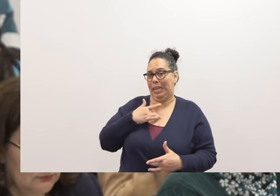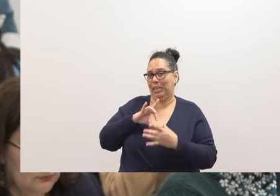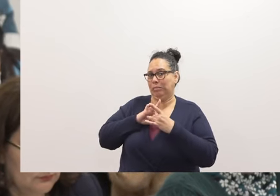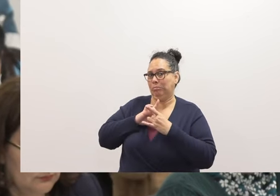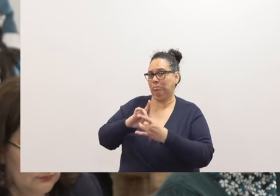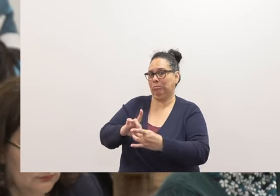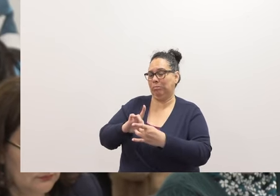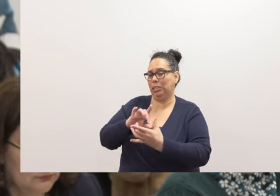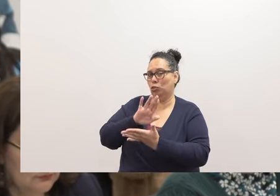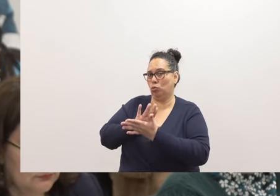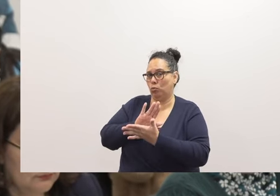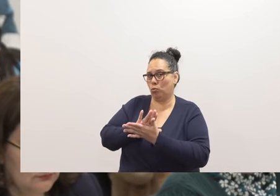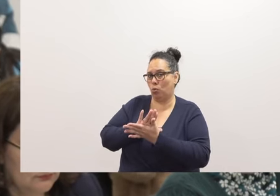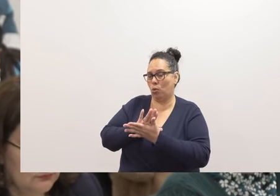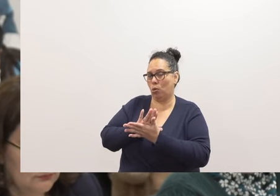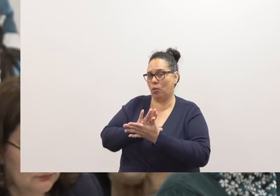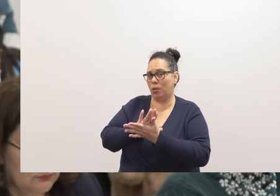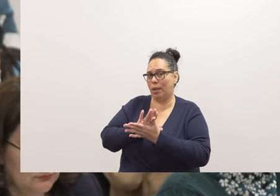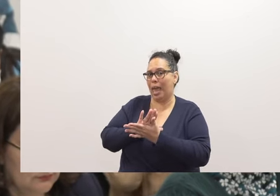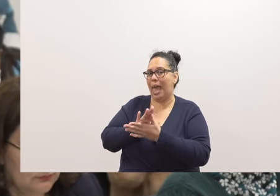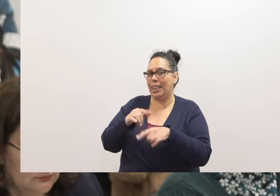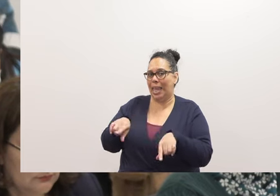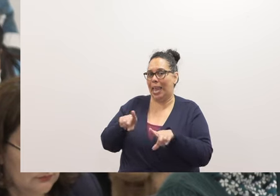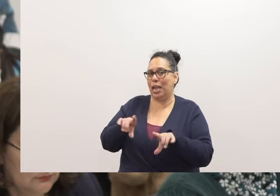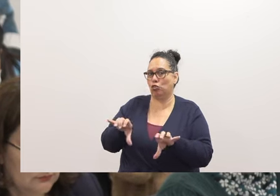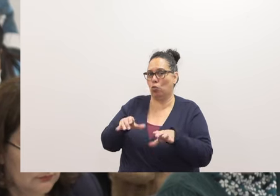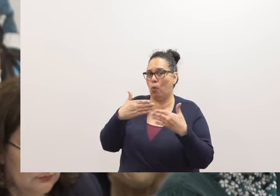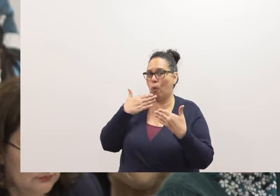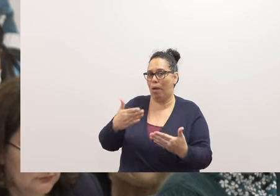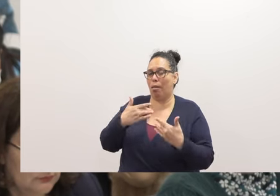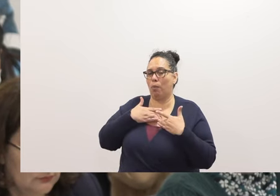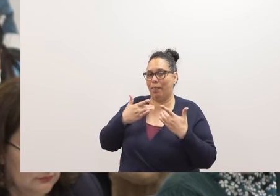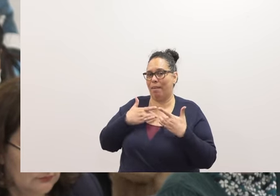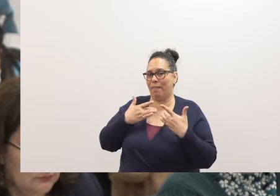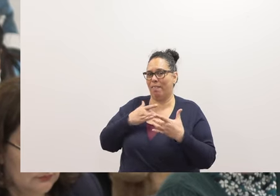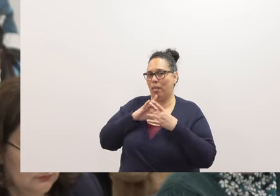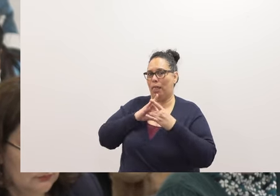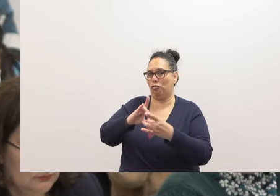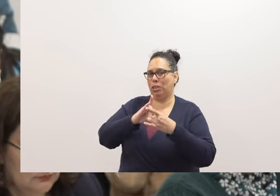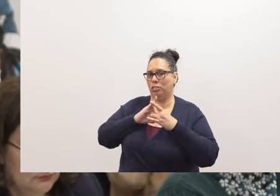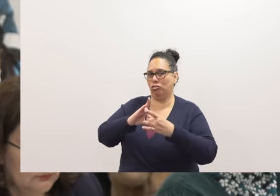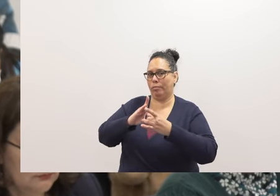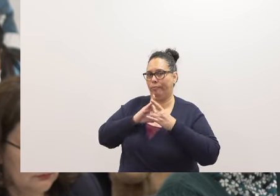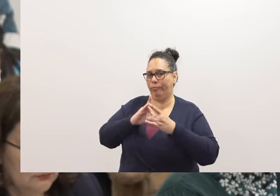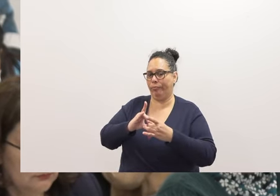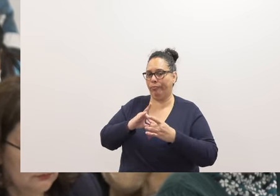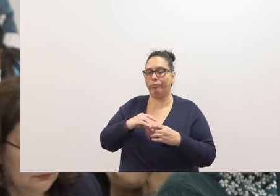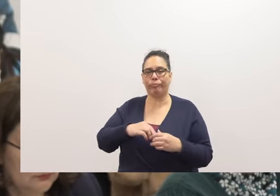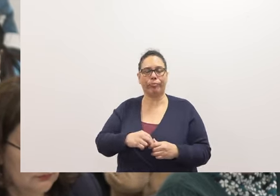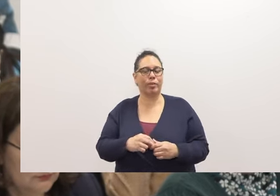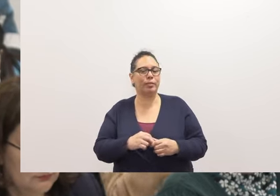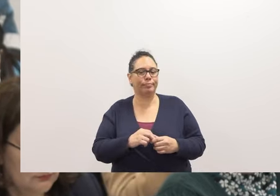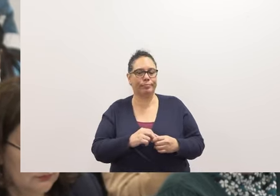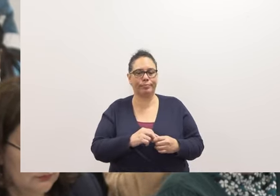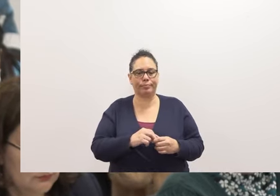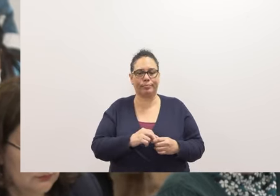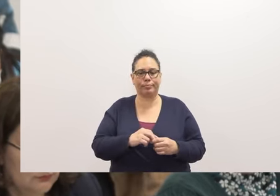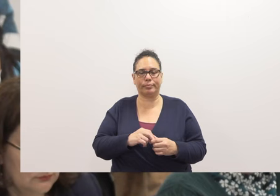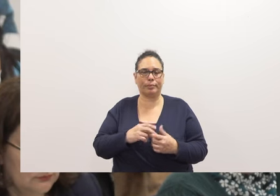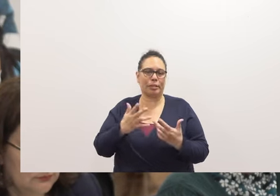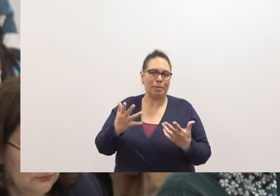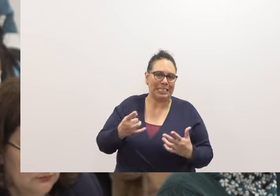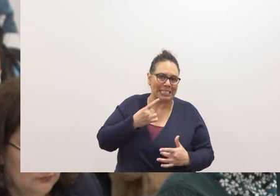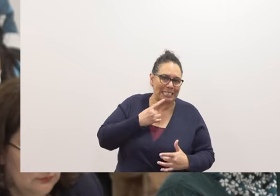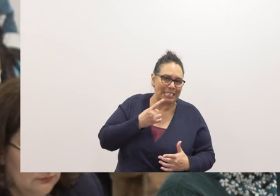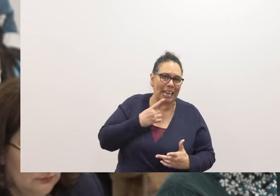to the school and they do well when they feel that relationship. There's a kind of saying